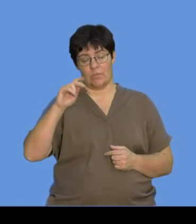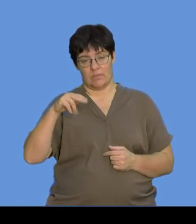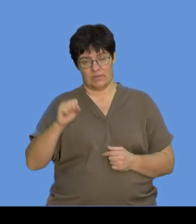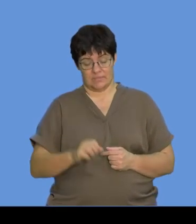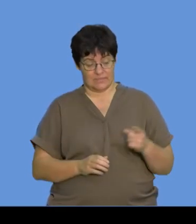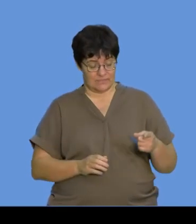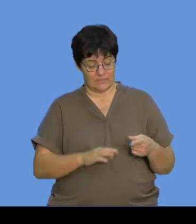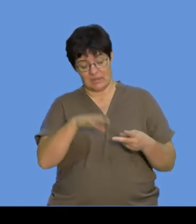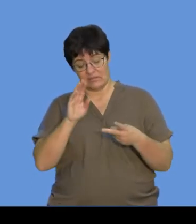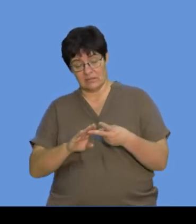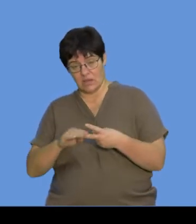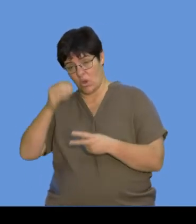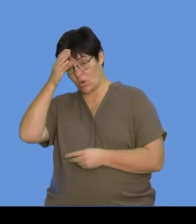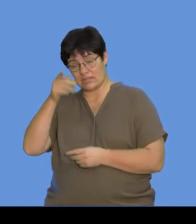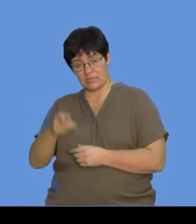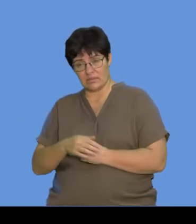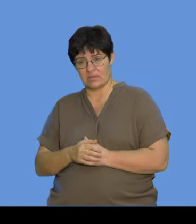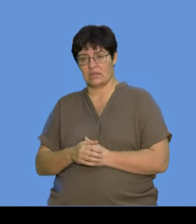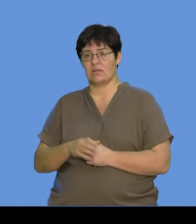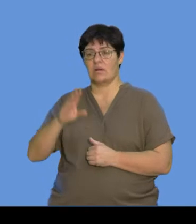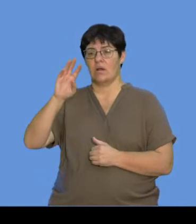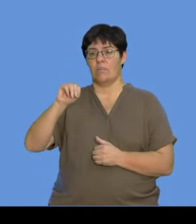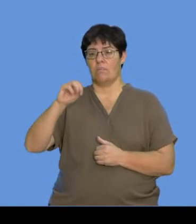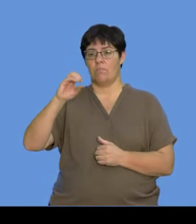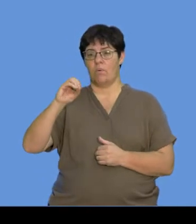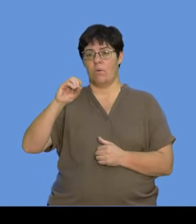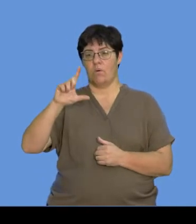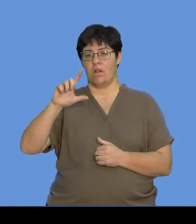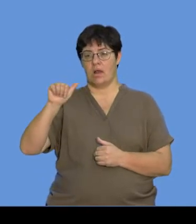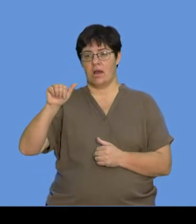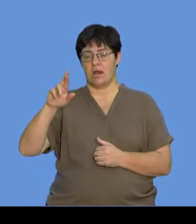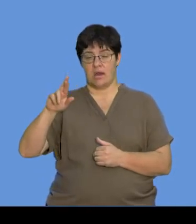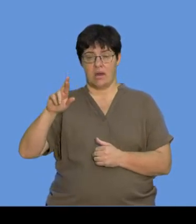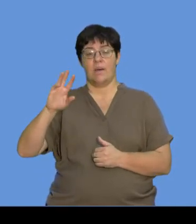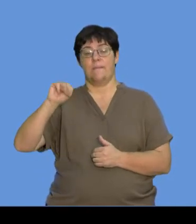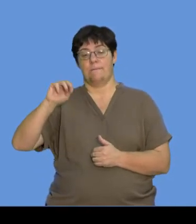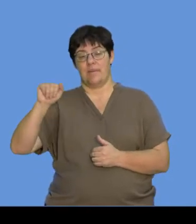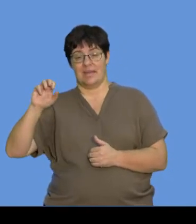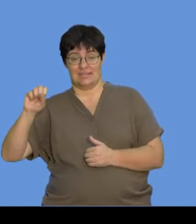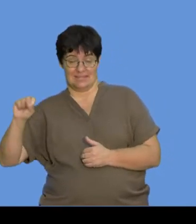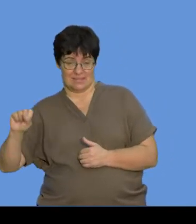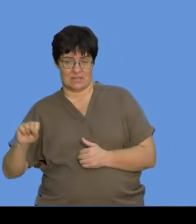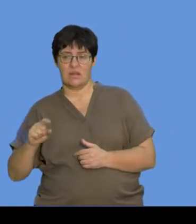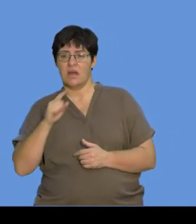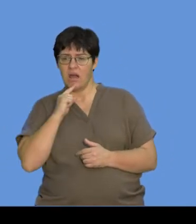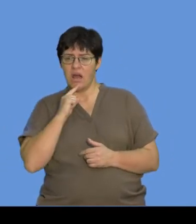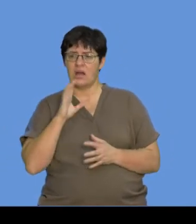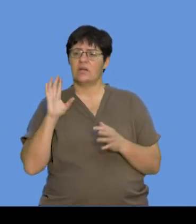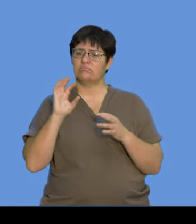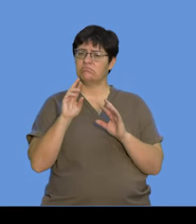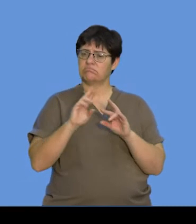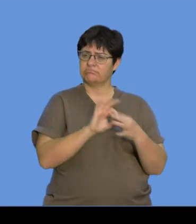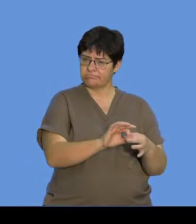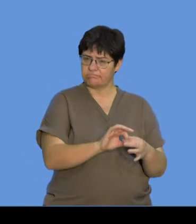right? So then the other concept that's very, very important is the molar mass. So the molar mass of any element is actually the